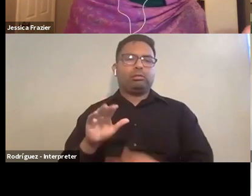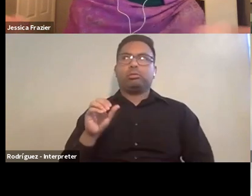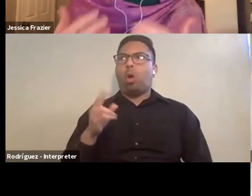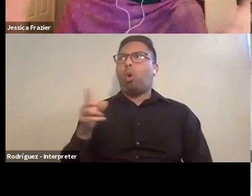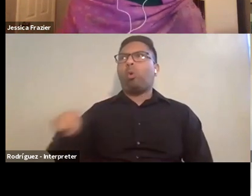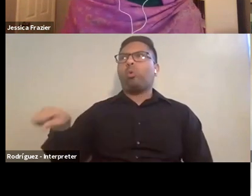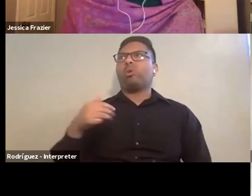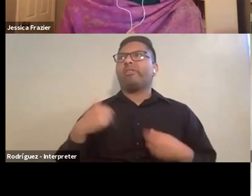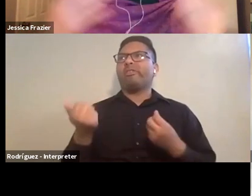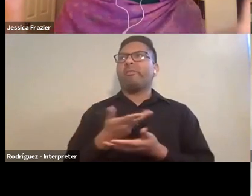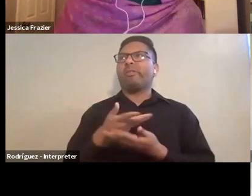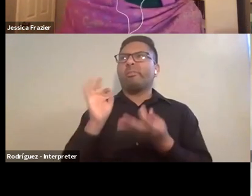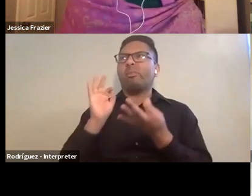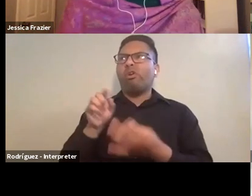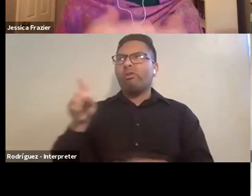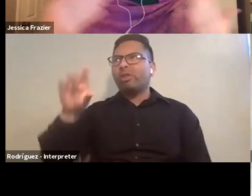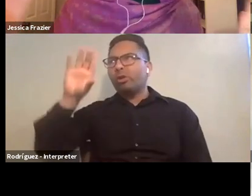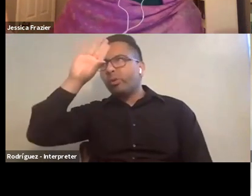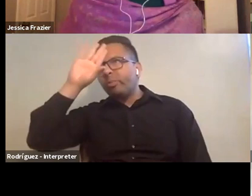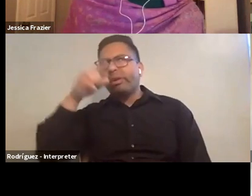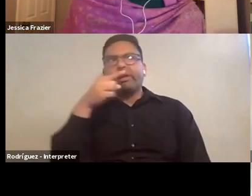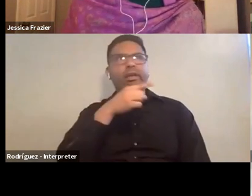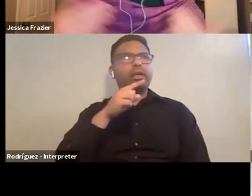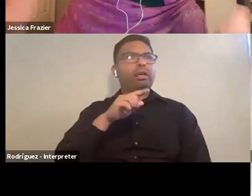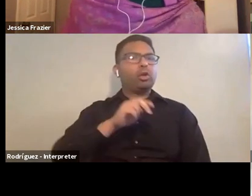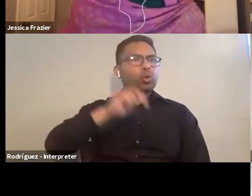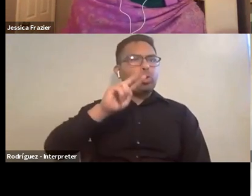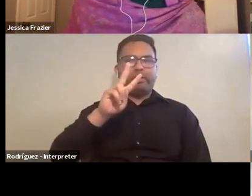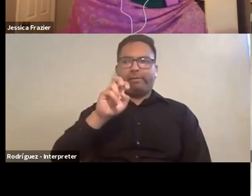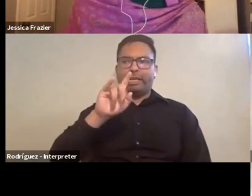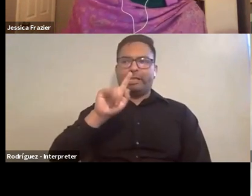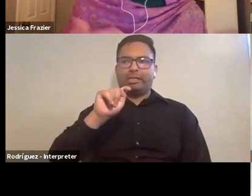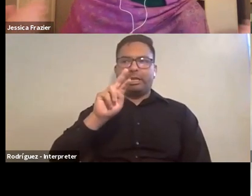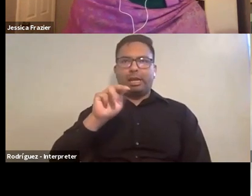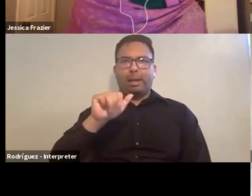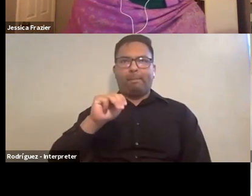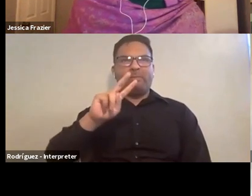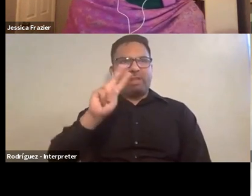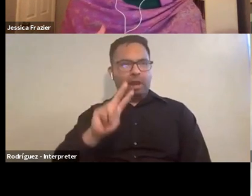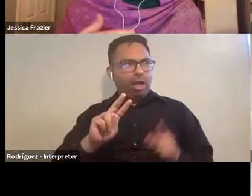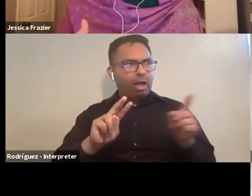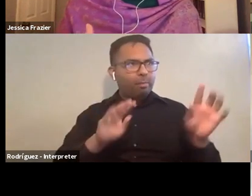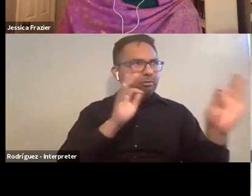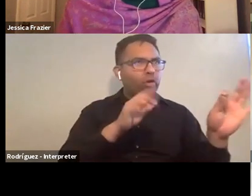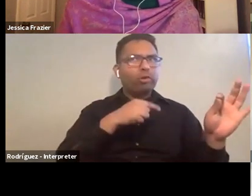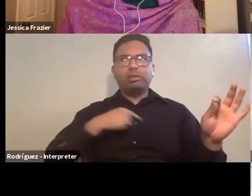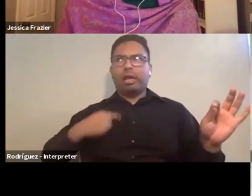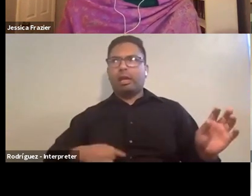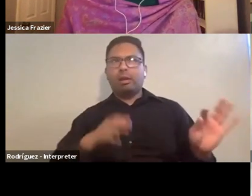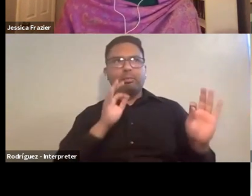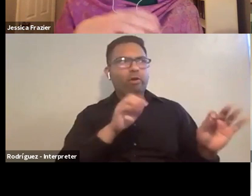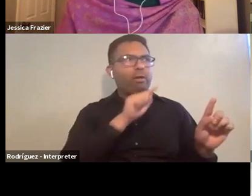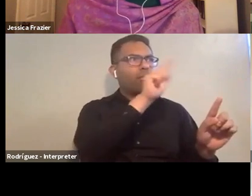perfect in Cuba, in North Vietnam, in China, everything is perfect there, they have no problems. And so I think what you can